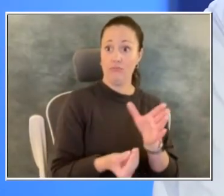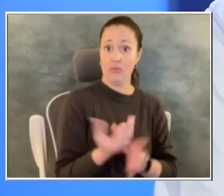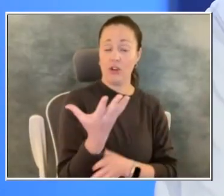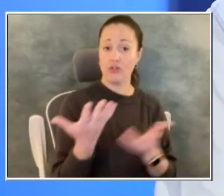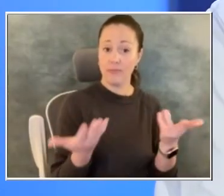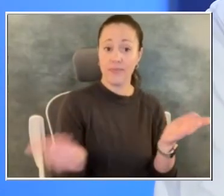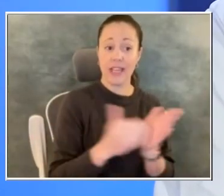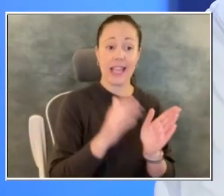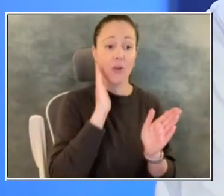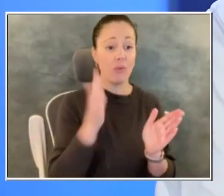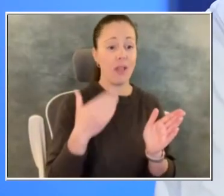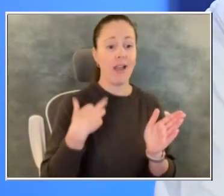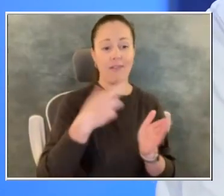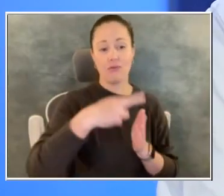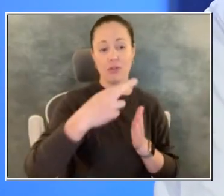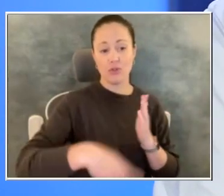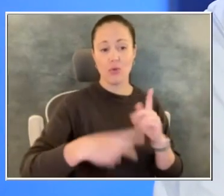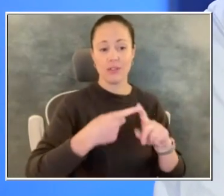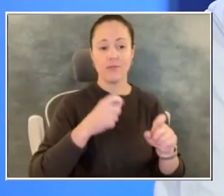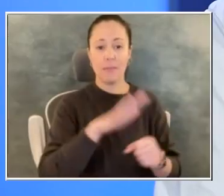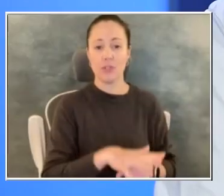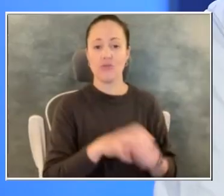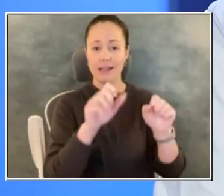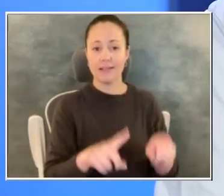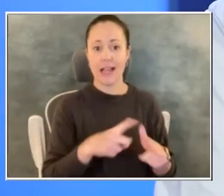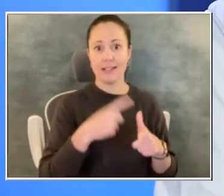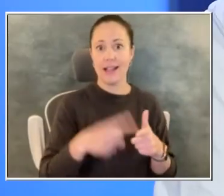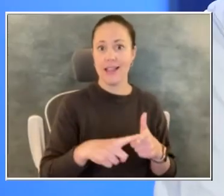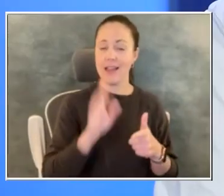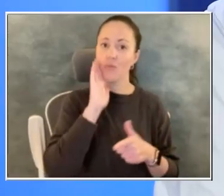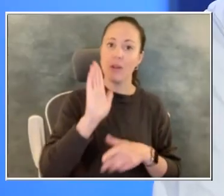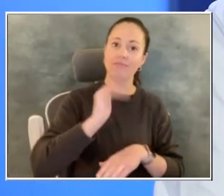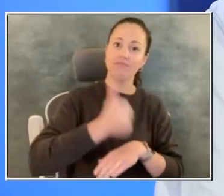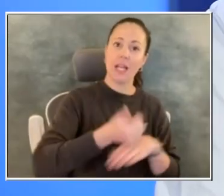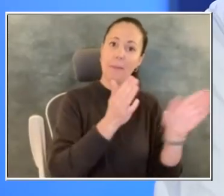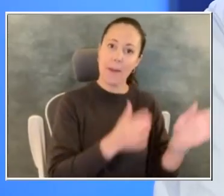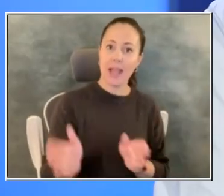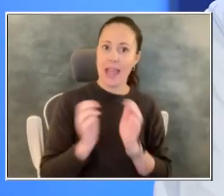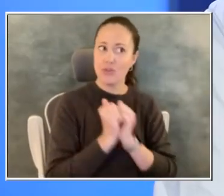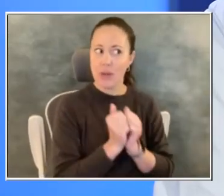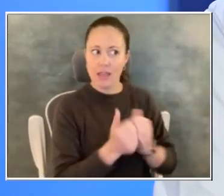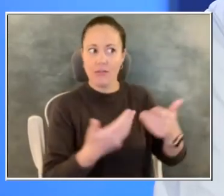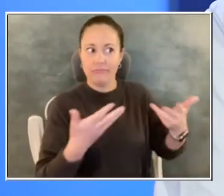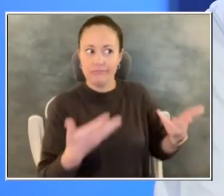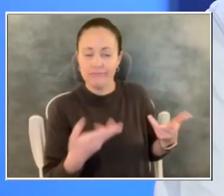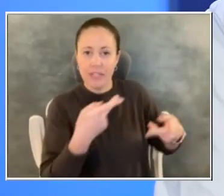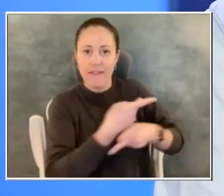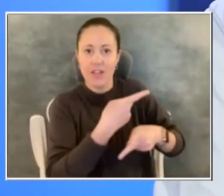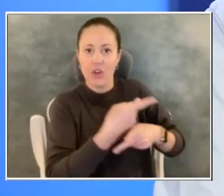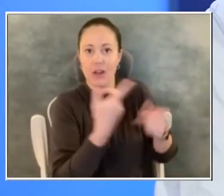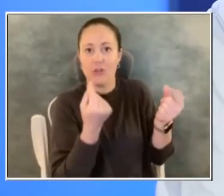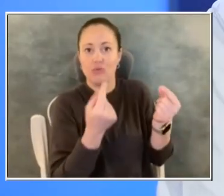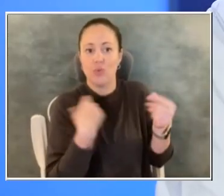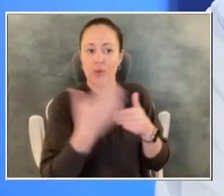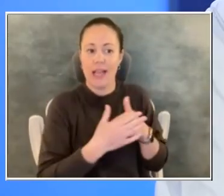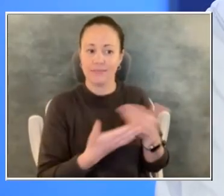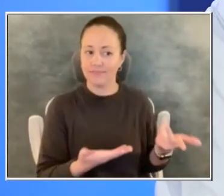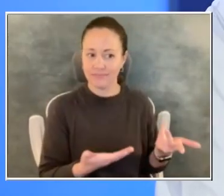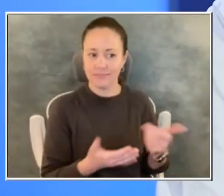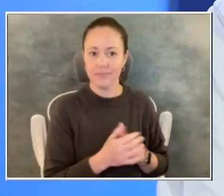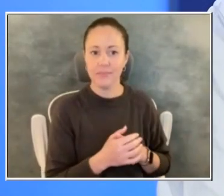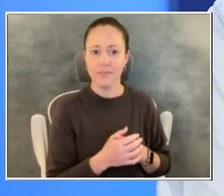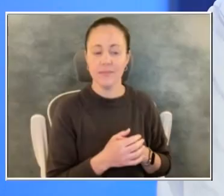results of her stress test, and then let's make a game plan and say that, okay, what do we do next? And it isn't, yes, it can